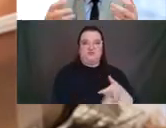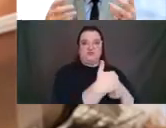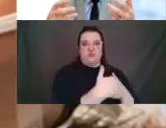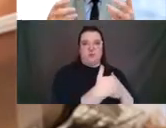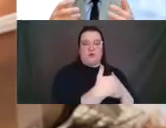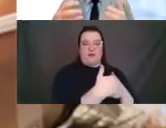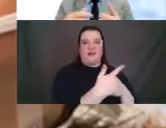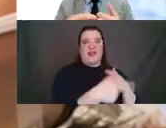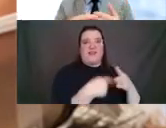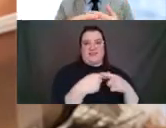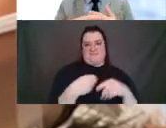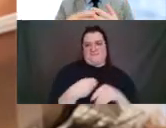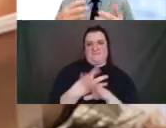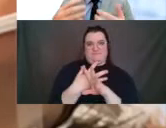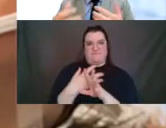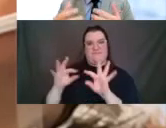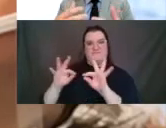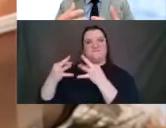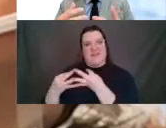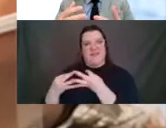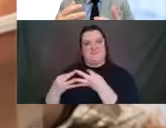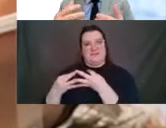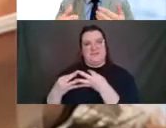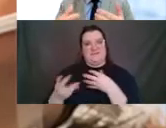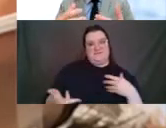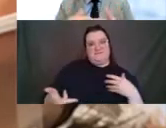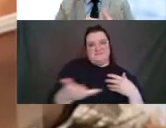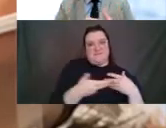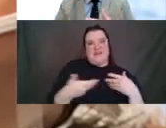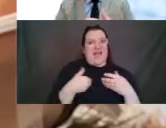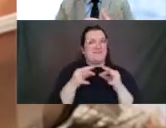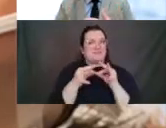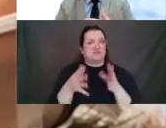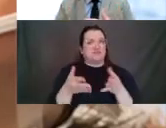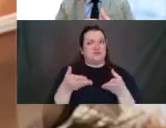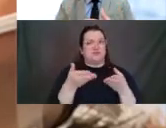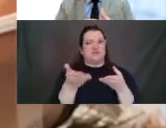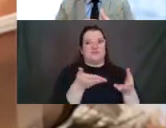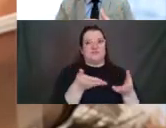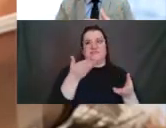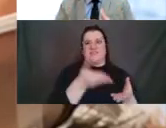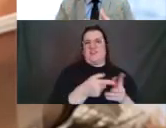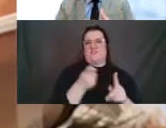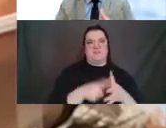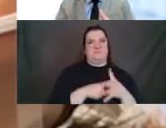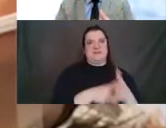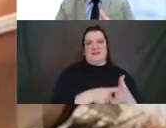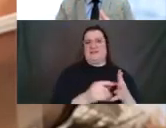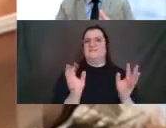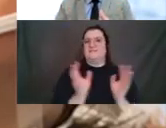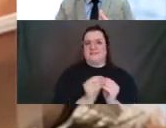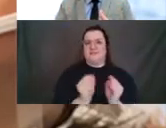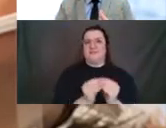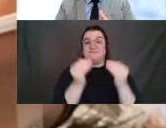we can have the family join the session so that we have interpreter services from the very beginning of the session. Next